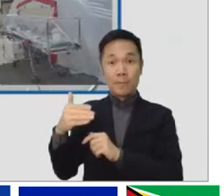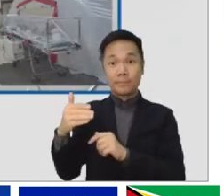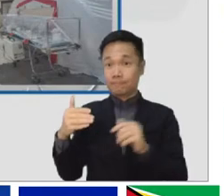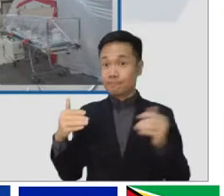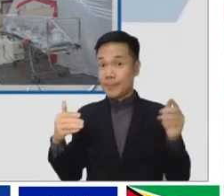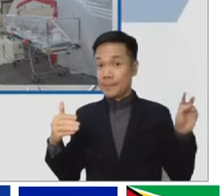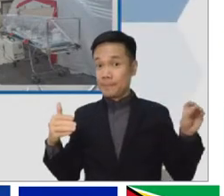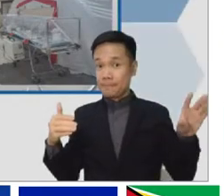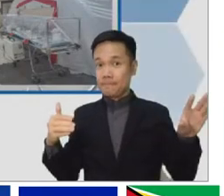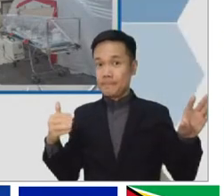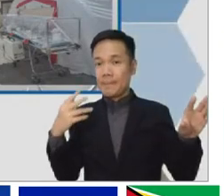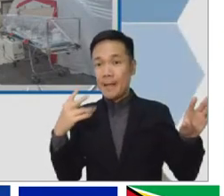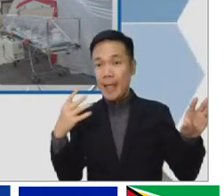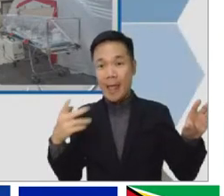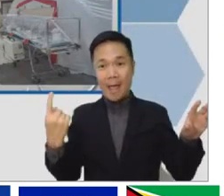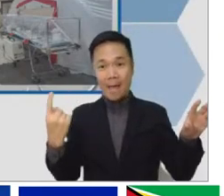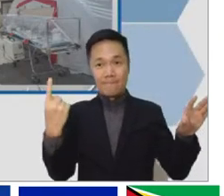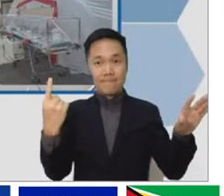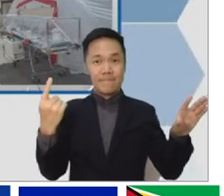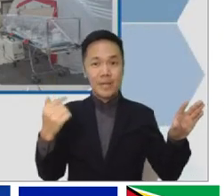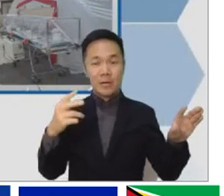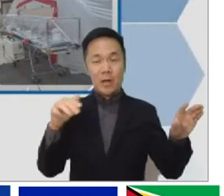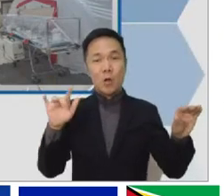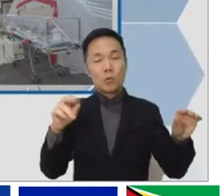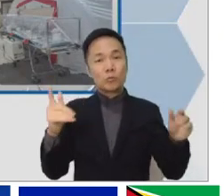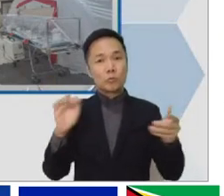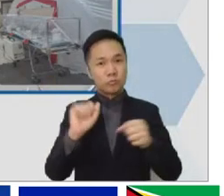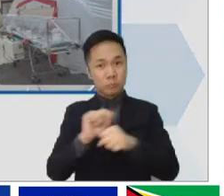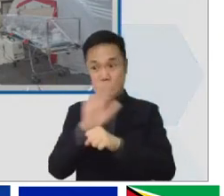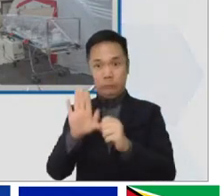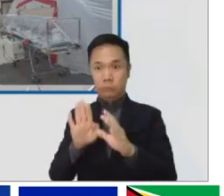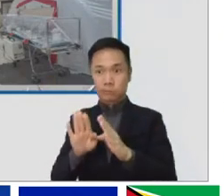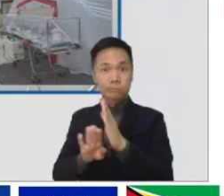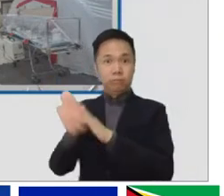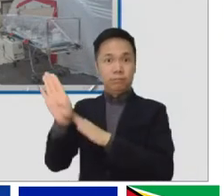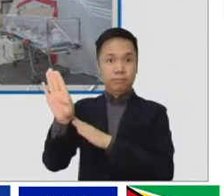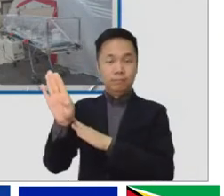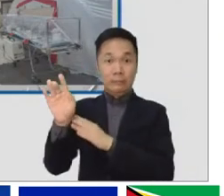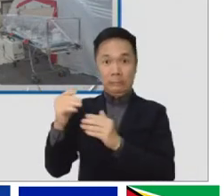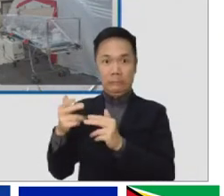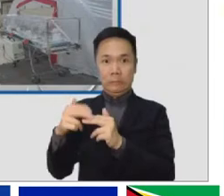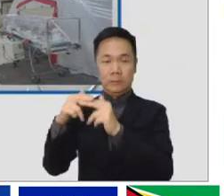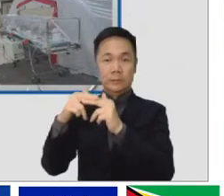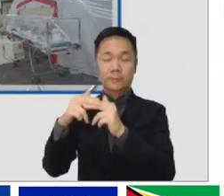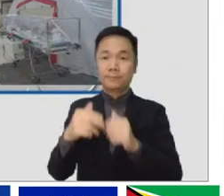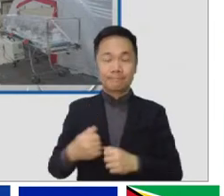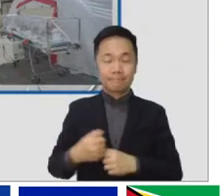first major spike of COVID cases. Next slide again. And in April the